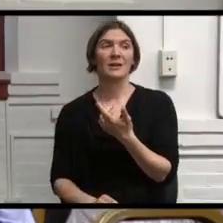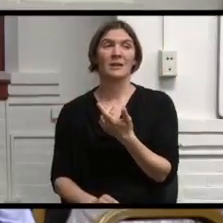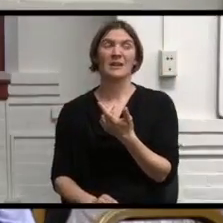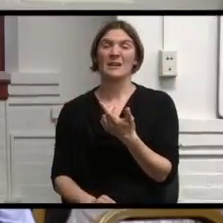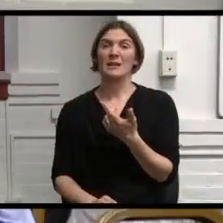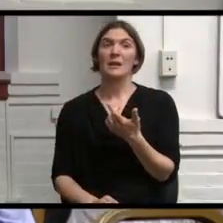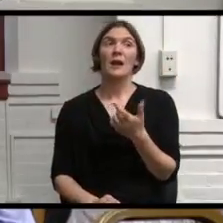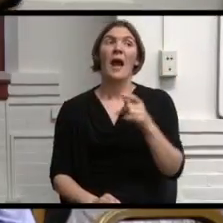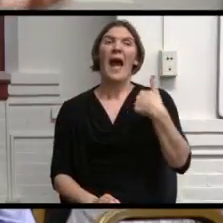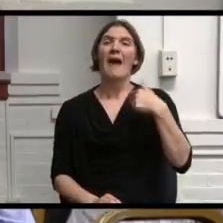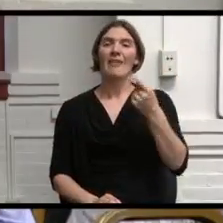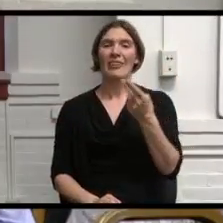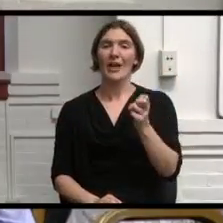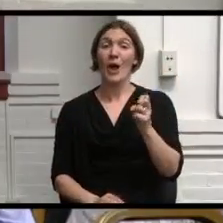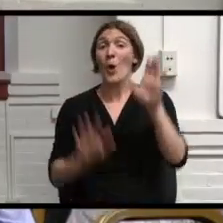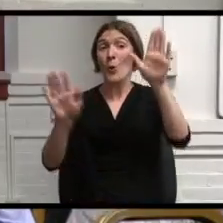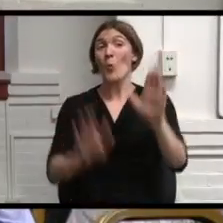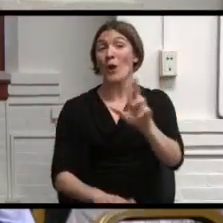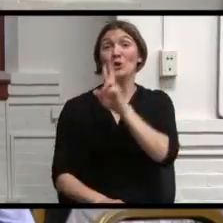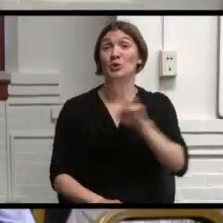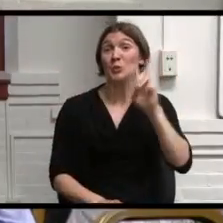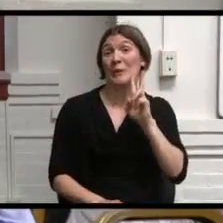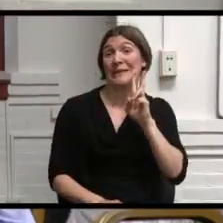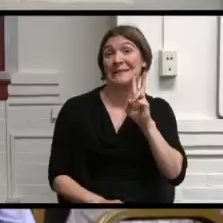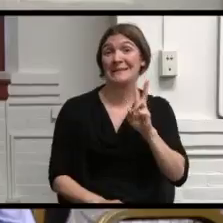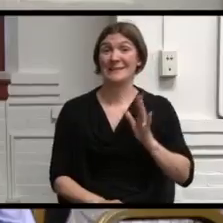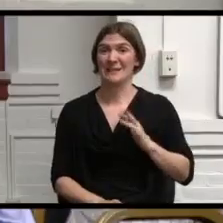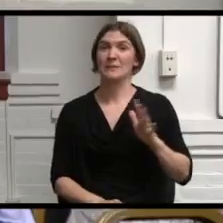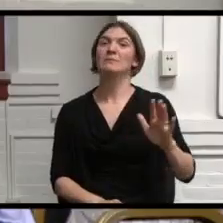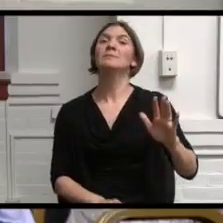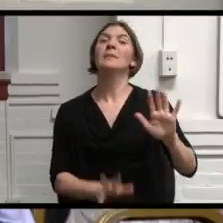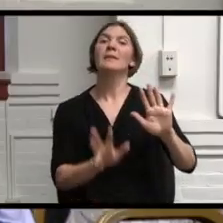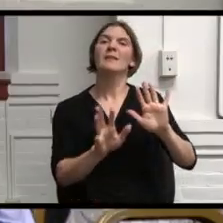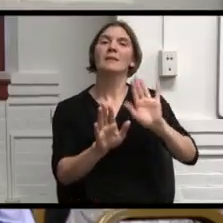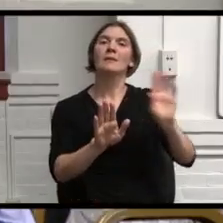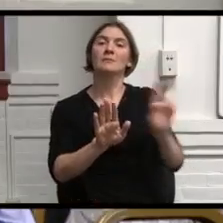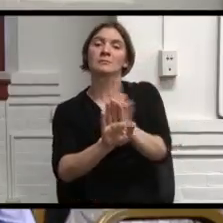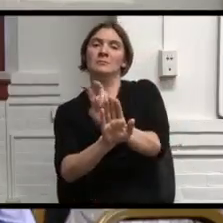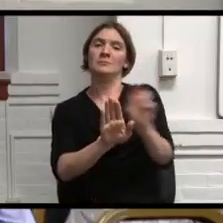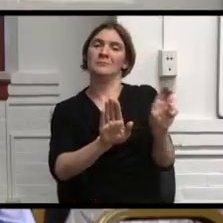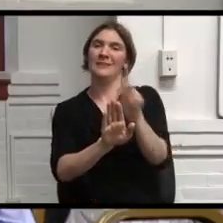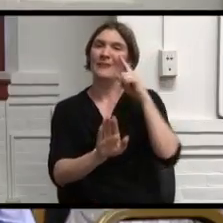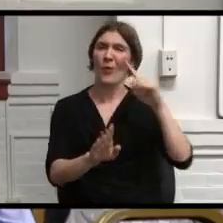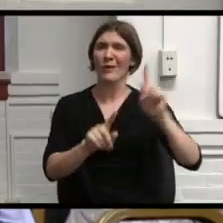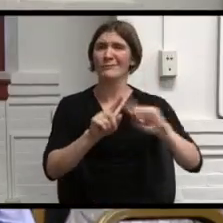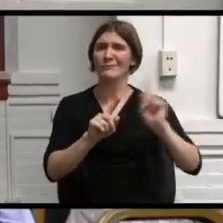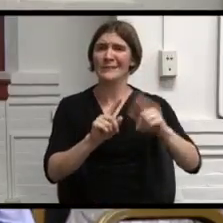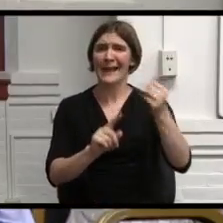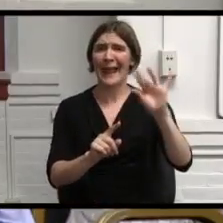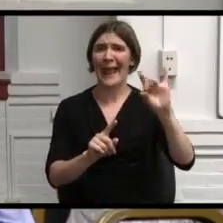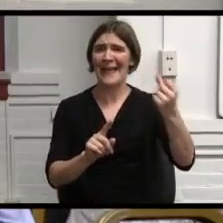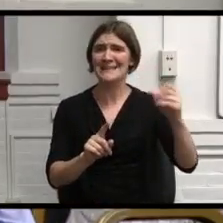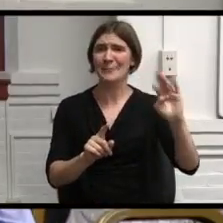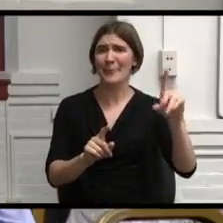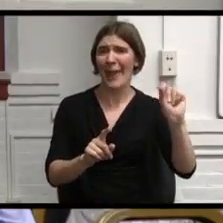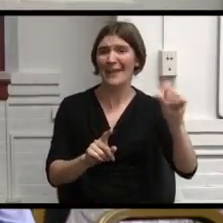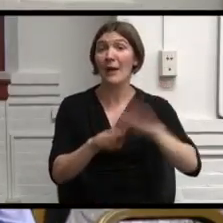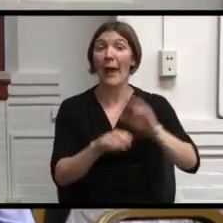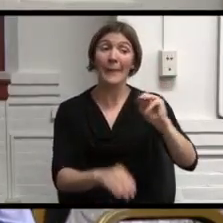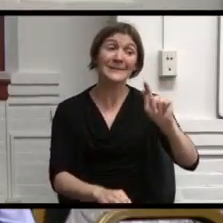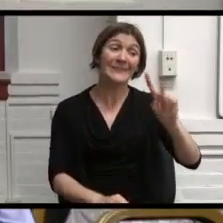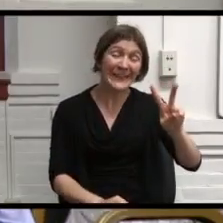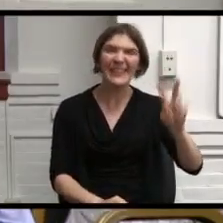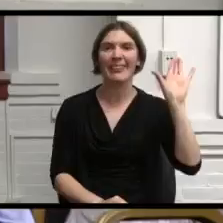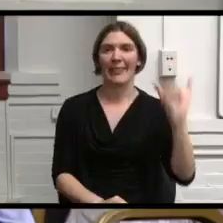those people called the Wonder Twins, who were backup dancers for hip-hop artists in the 80s on MTV and in